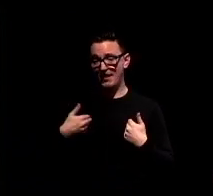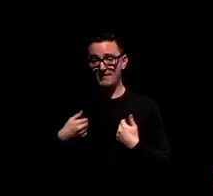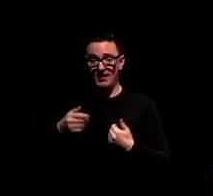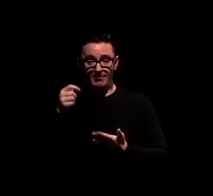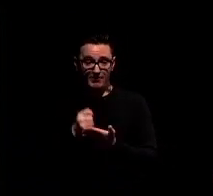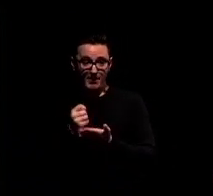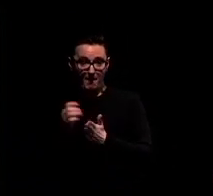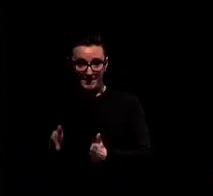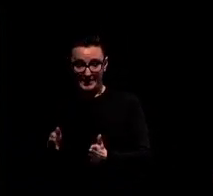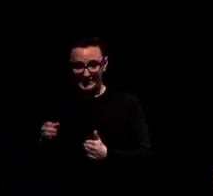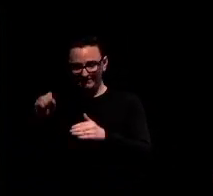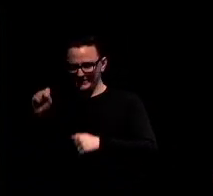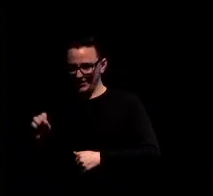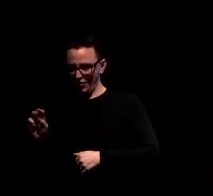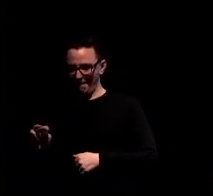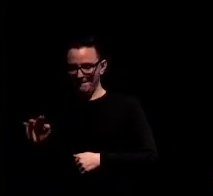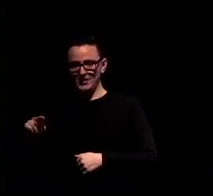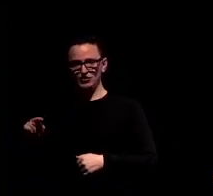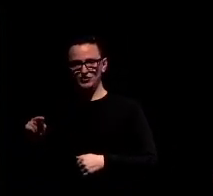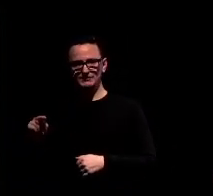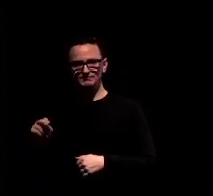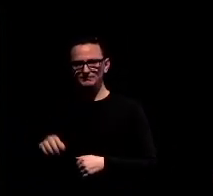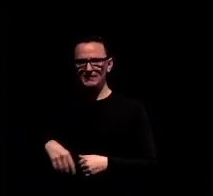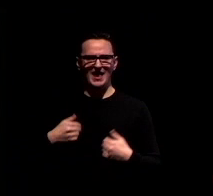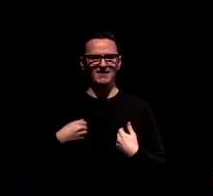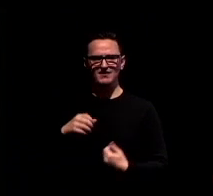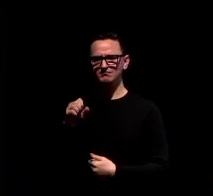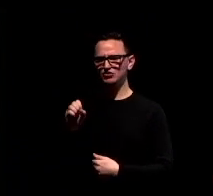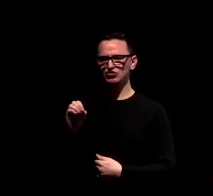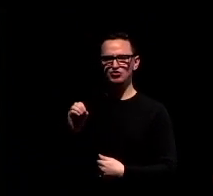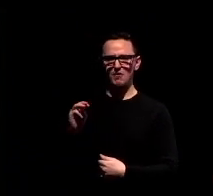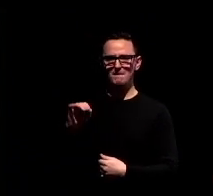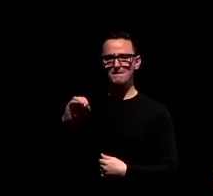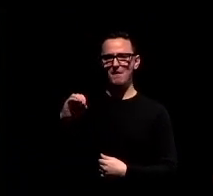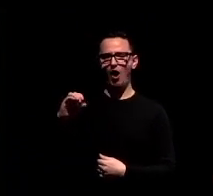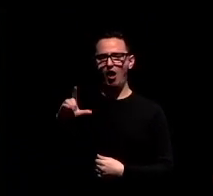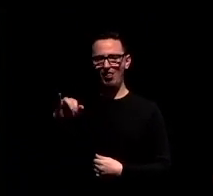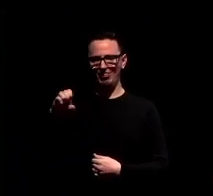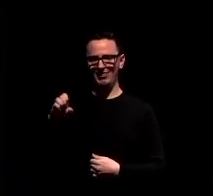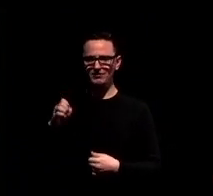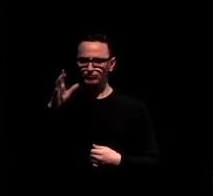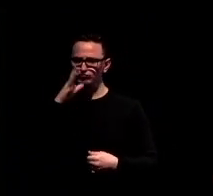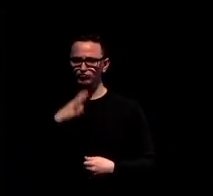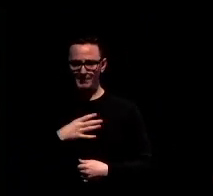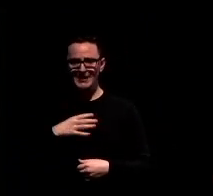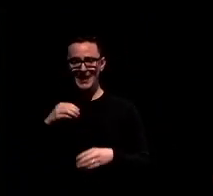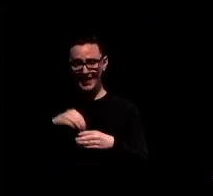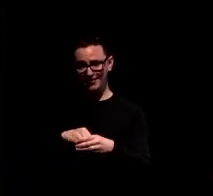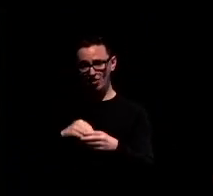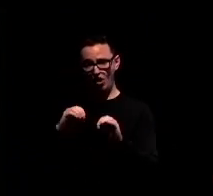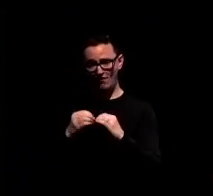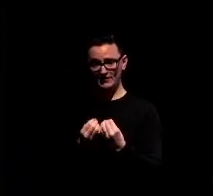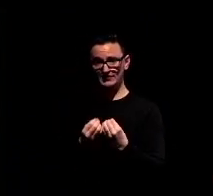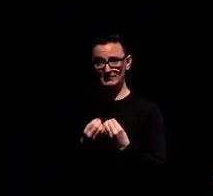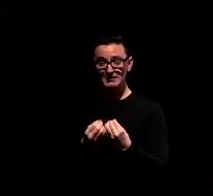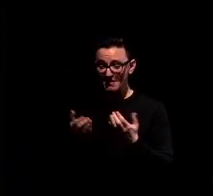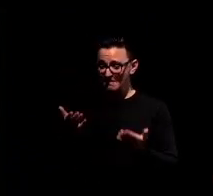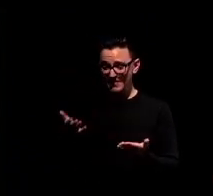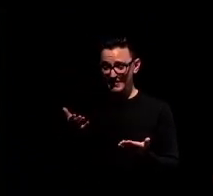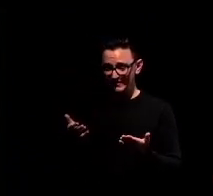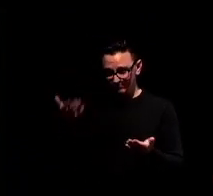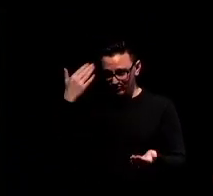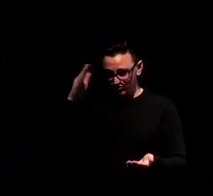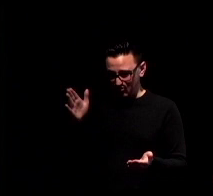who has a Somali woman in her office, not sure, right, how to really engage her. We could pay